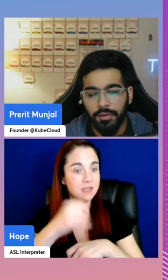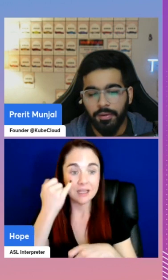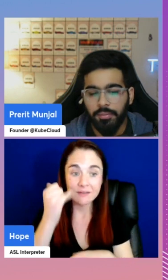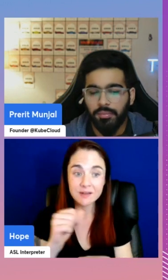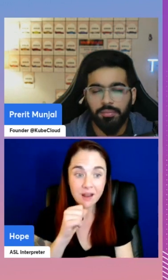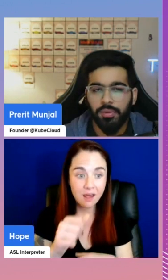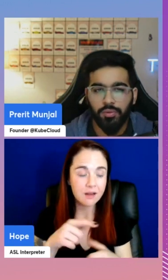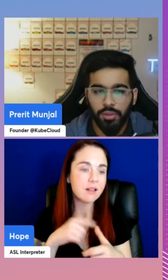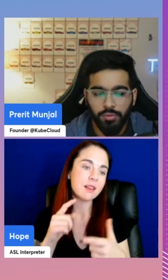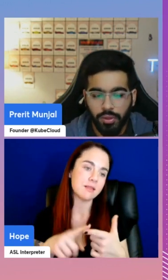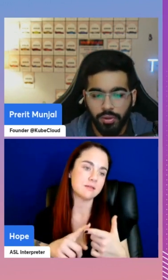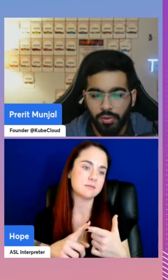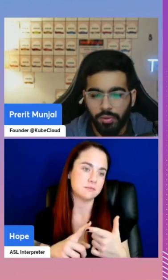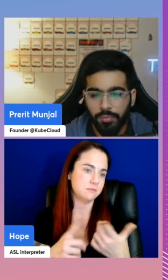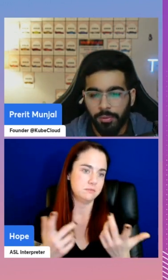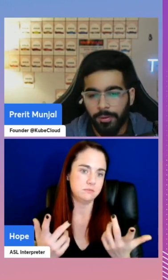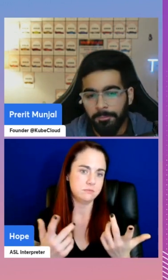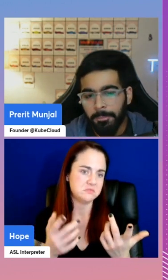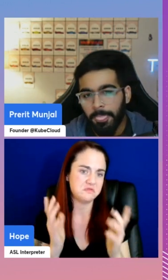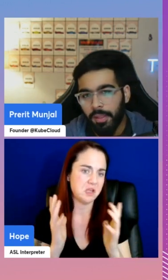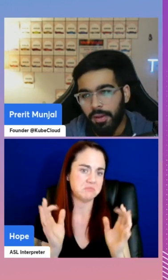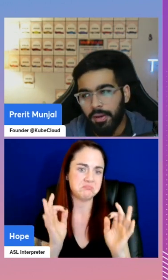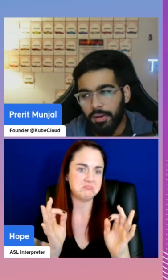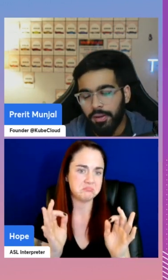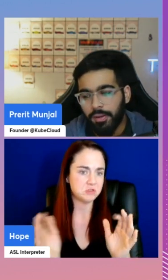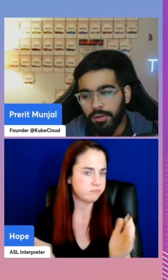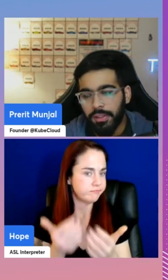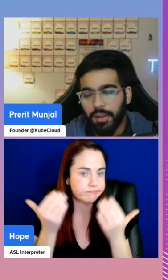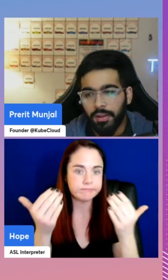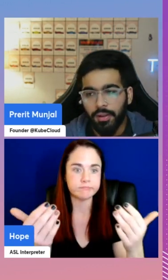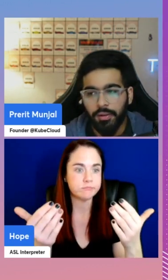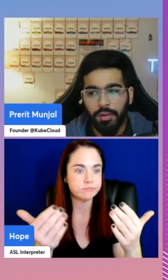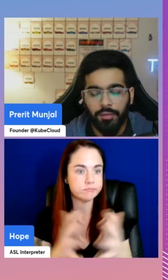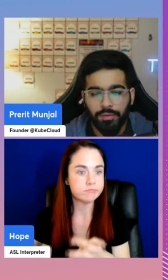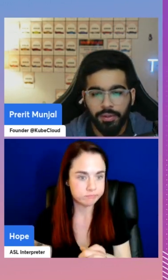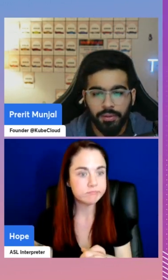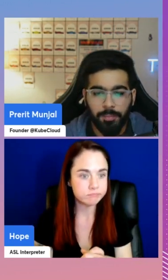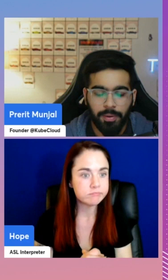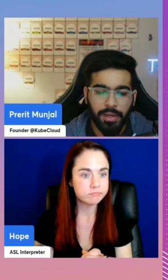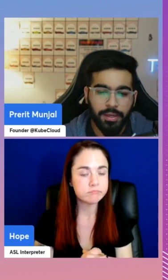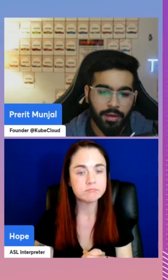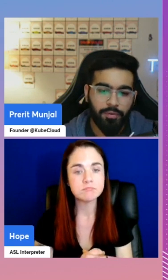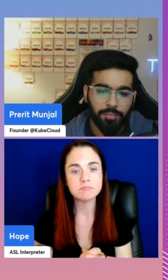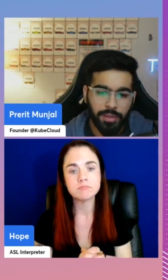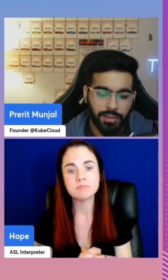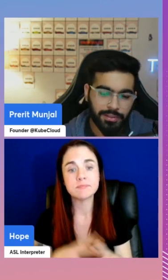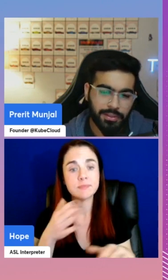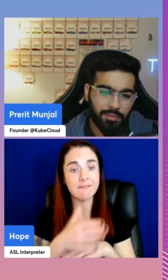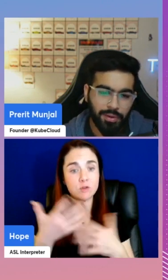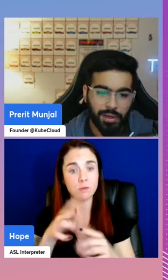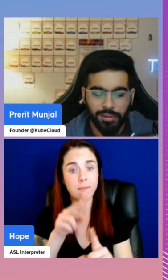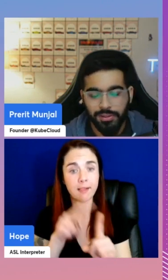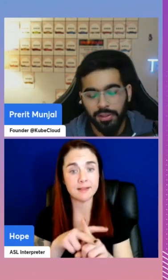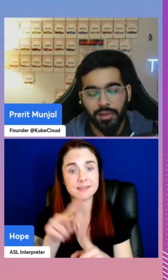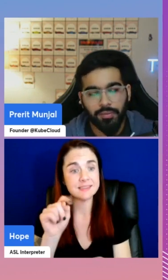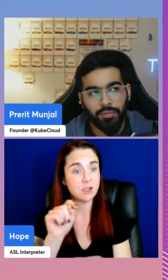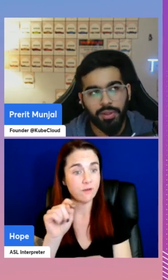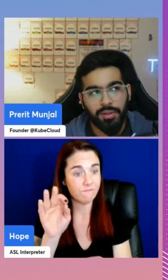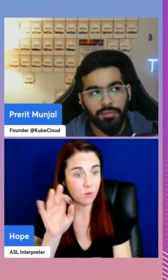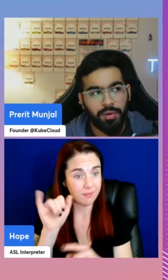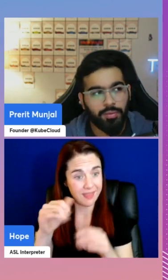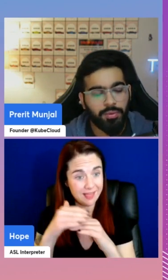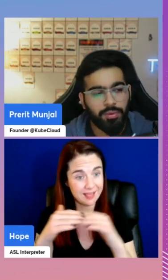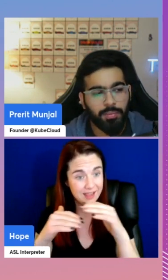then you are good to go. Okay, and after applying Terraform at this level, at this